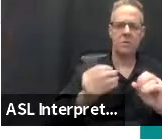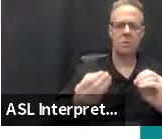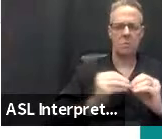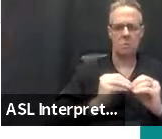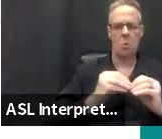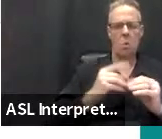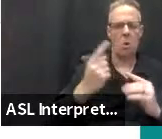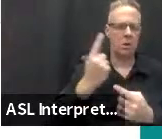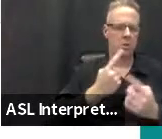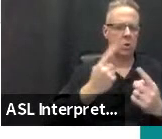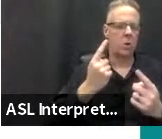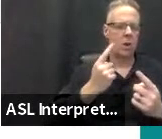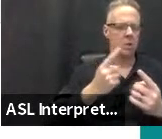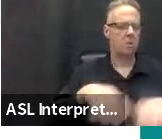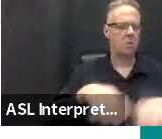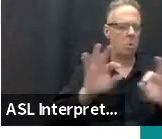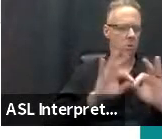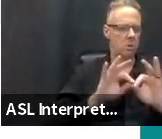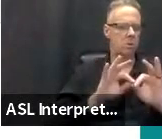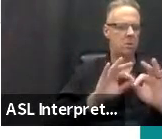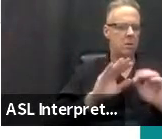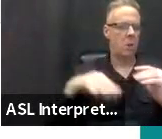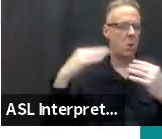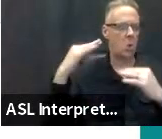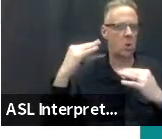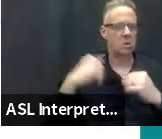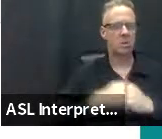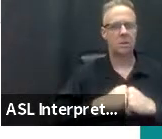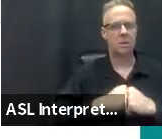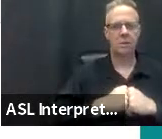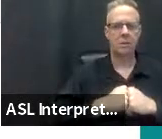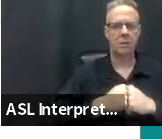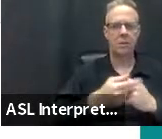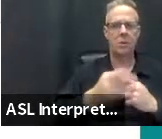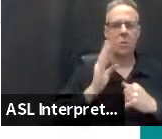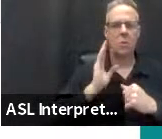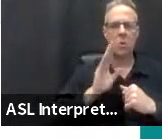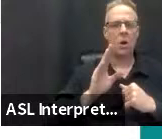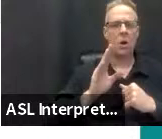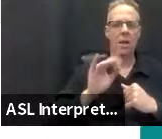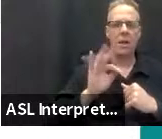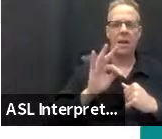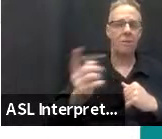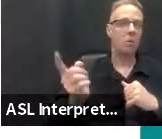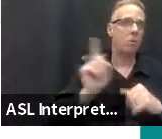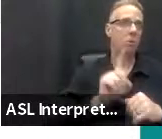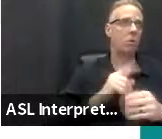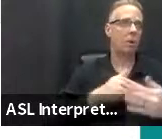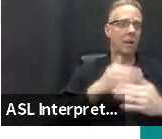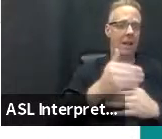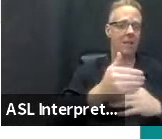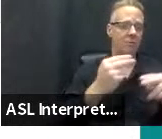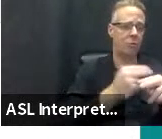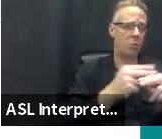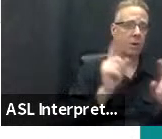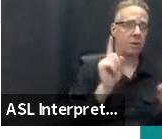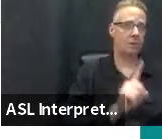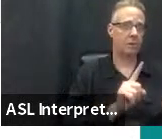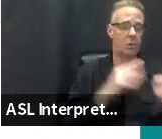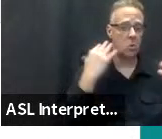consideration than noise. I mean, you're going to get noise if you're standing next to a freeway also,